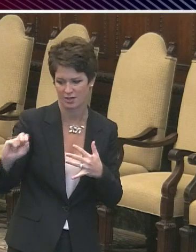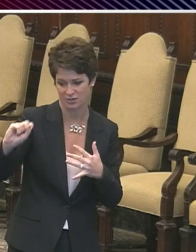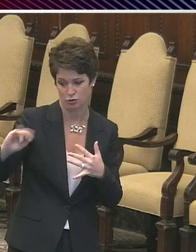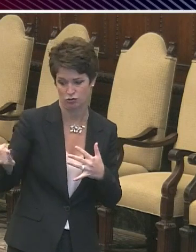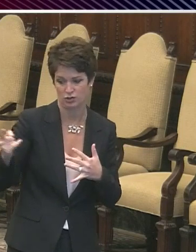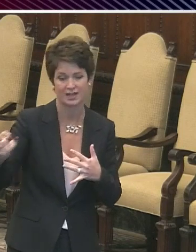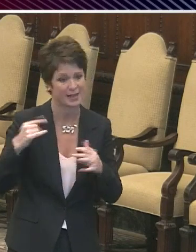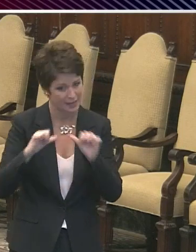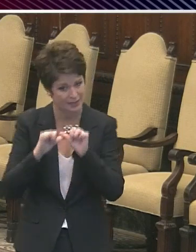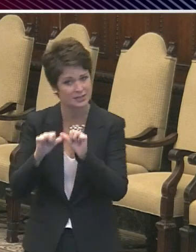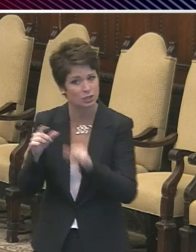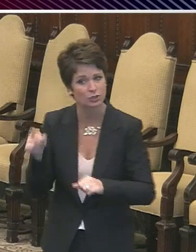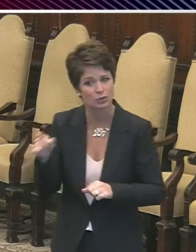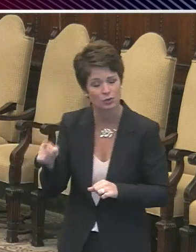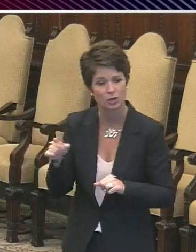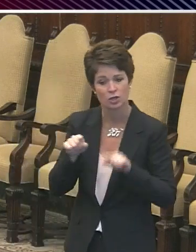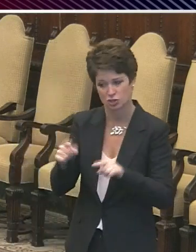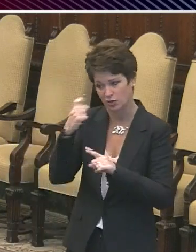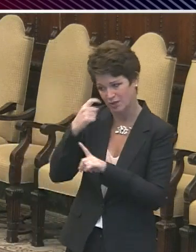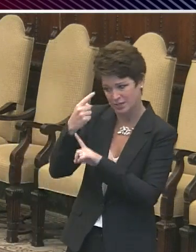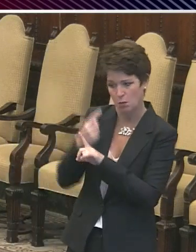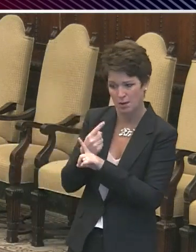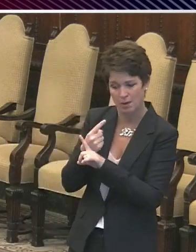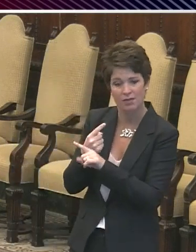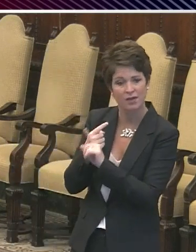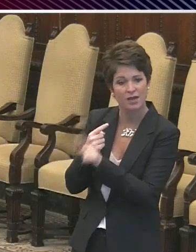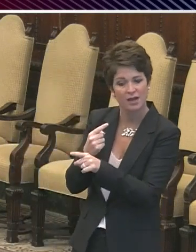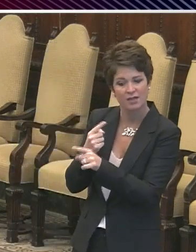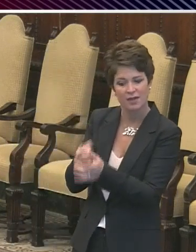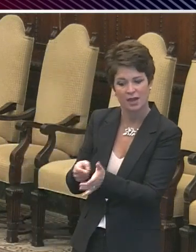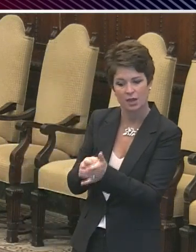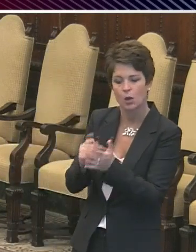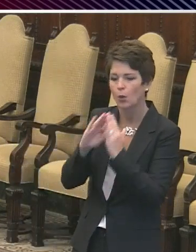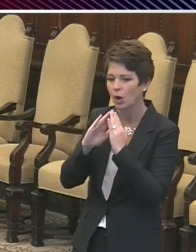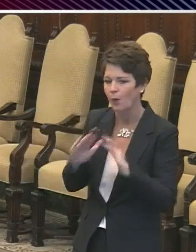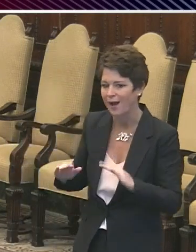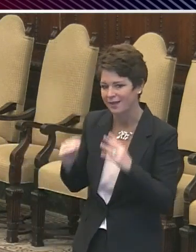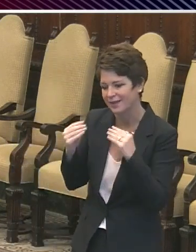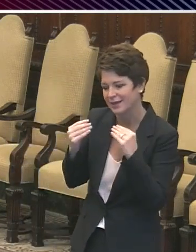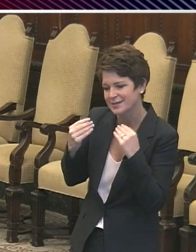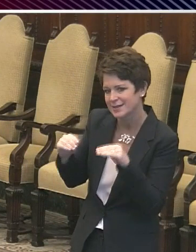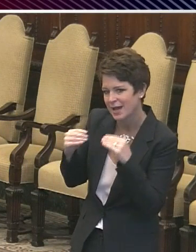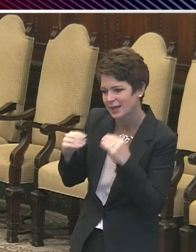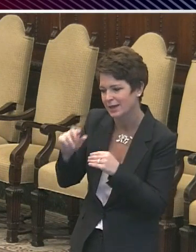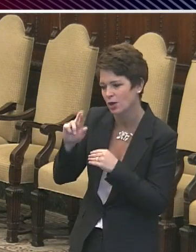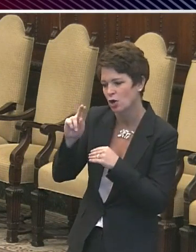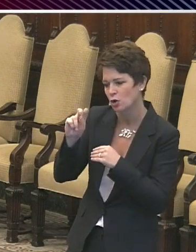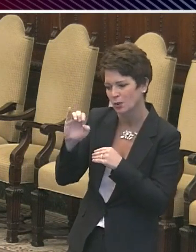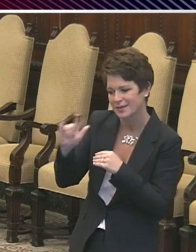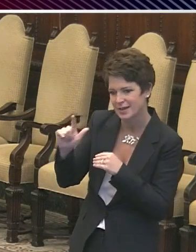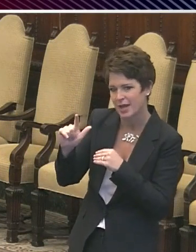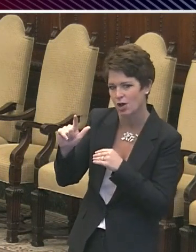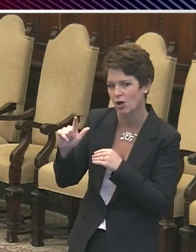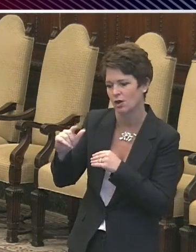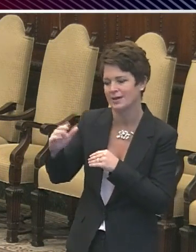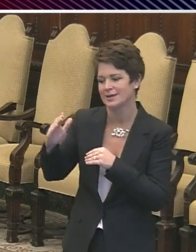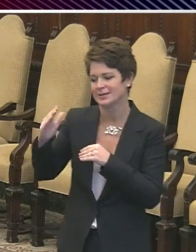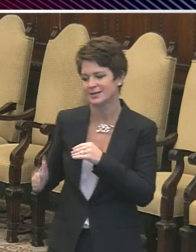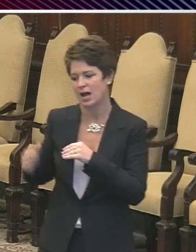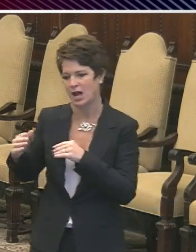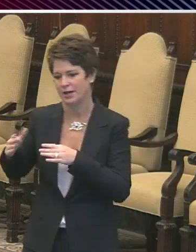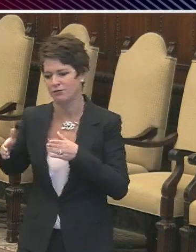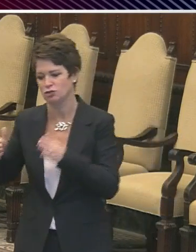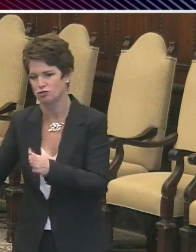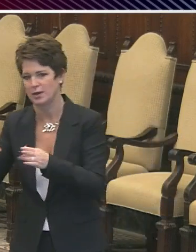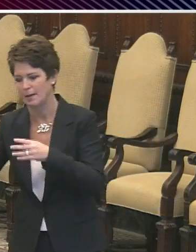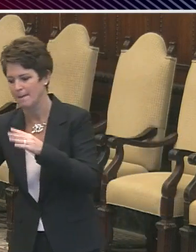continued, even during the last month or so, they were quietly doing some retail curbside pickup in their businesses.